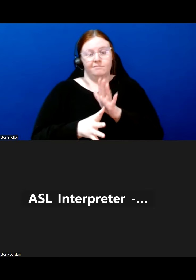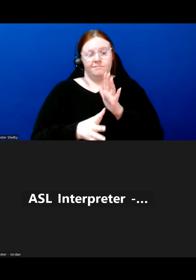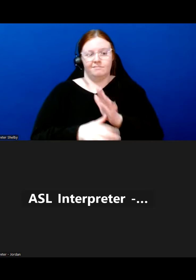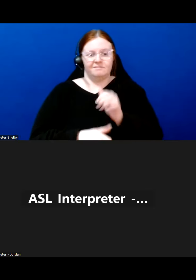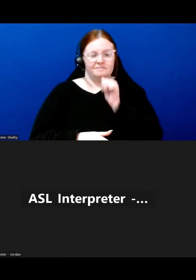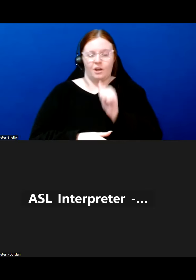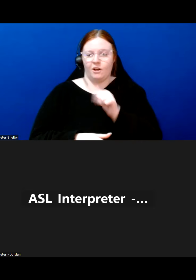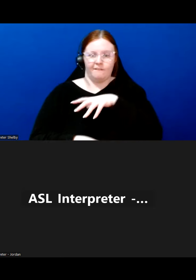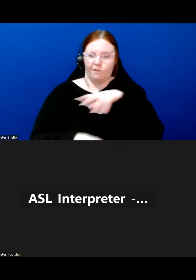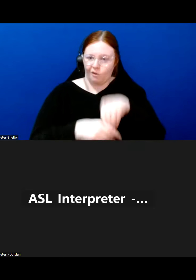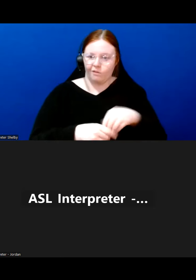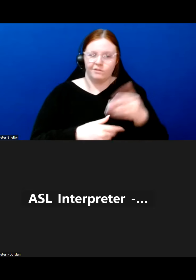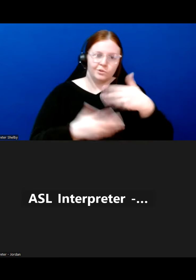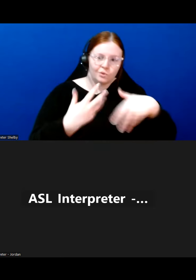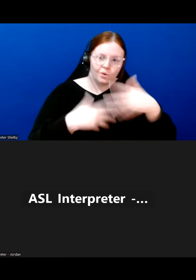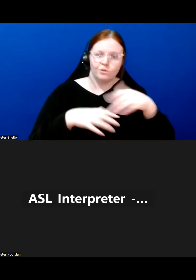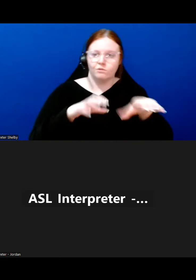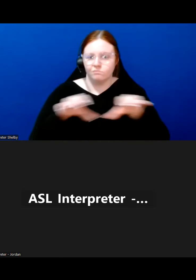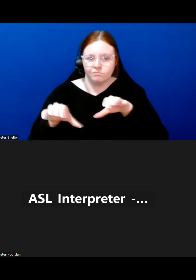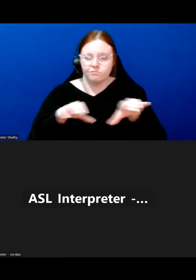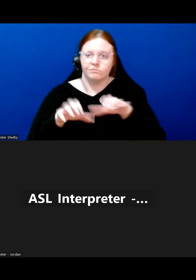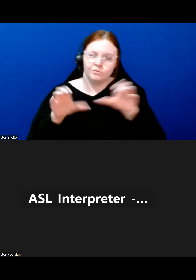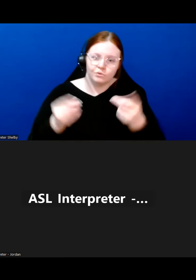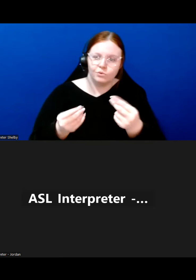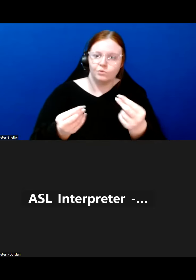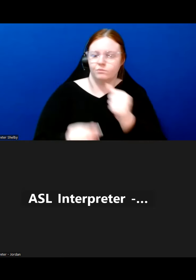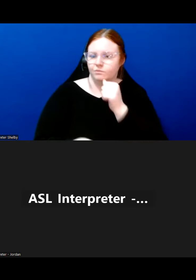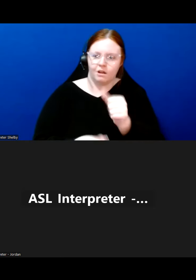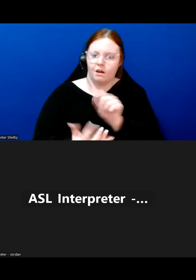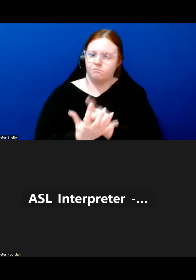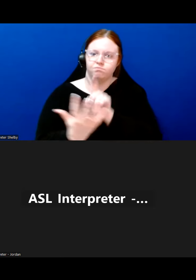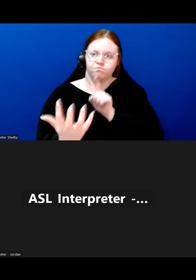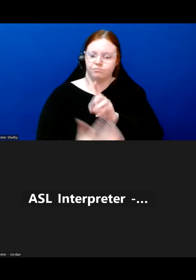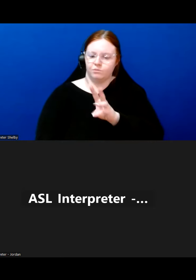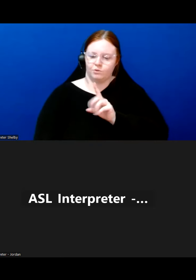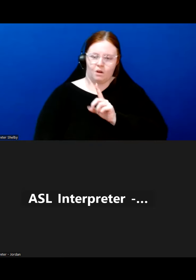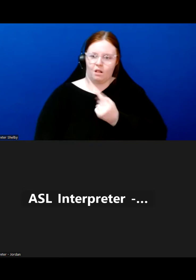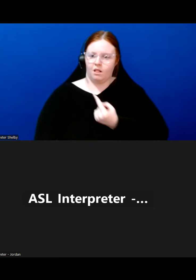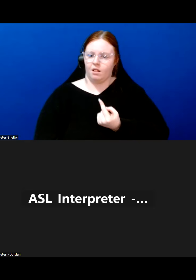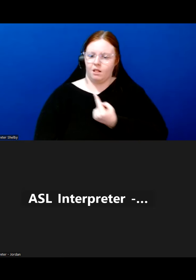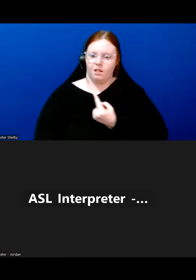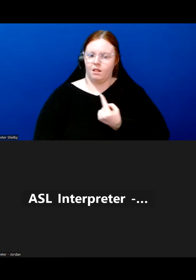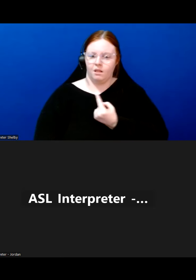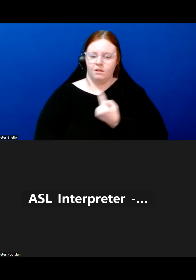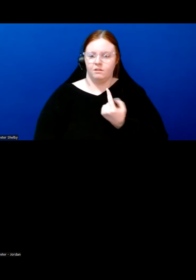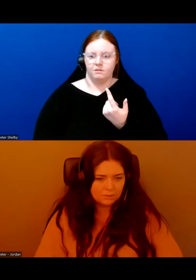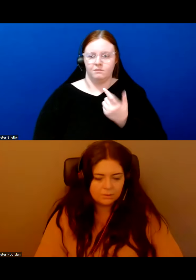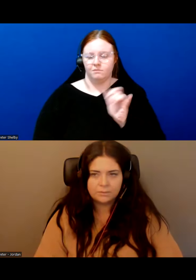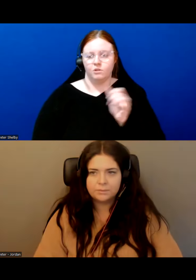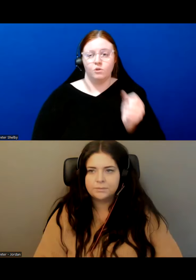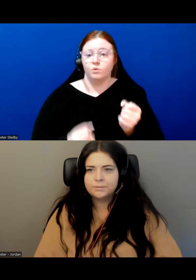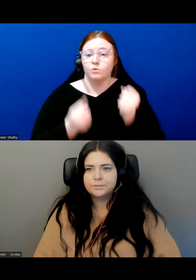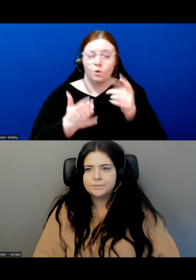participate in social activities. And even outside of the realm of hearing care, there's so much research